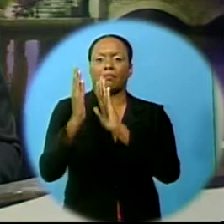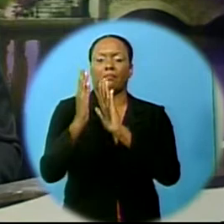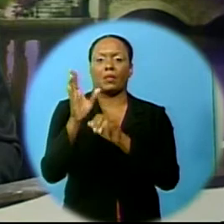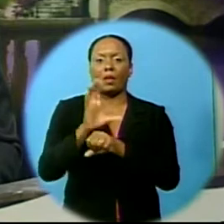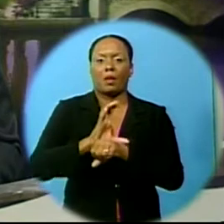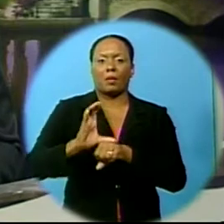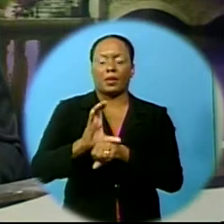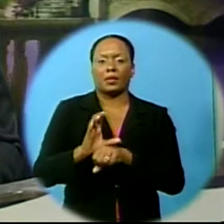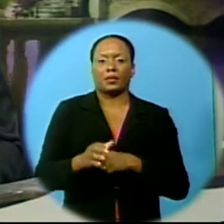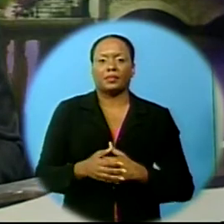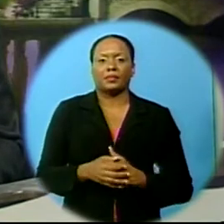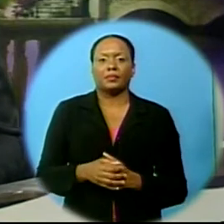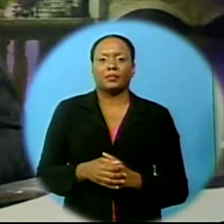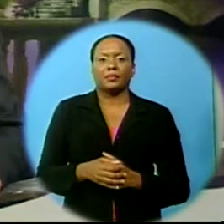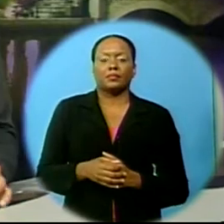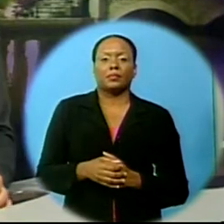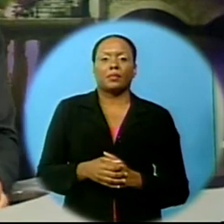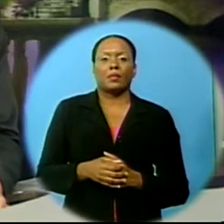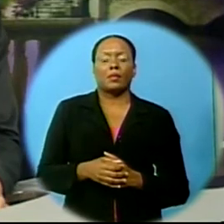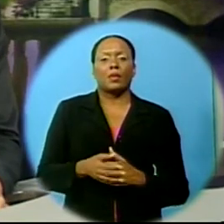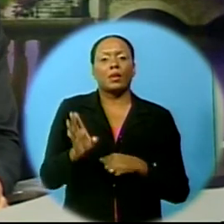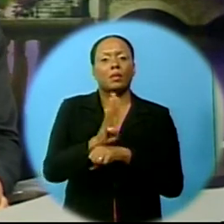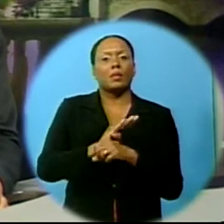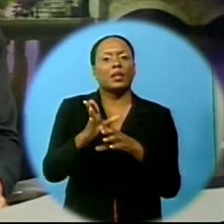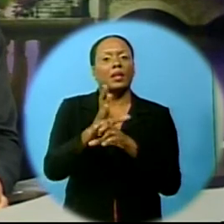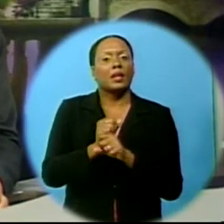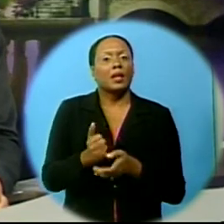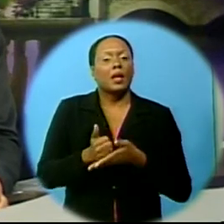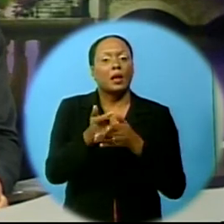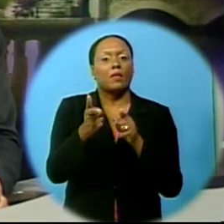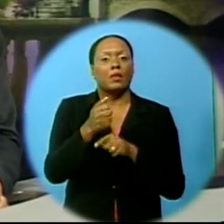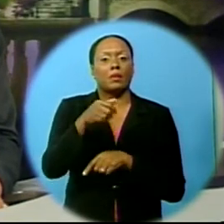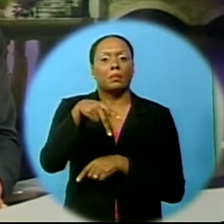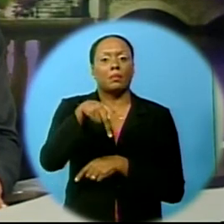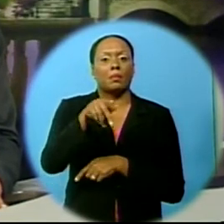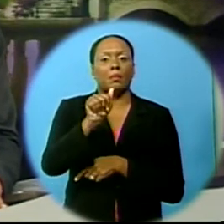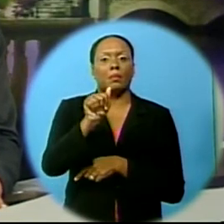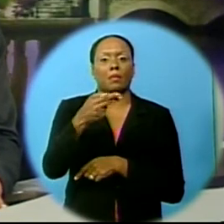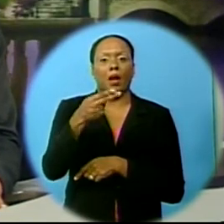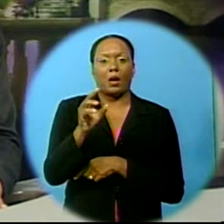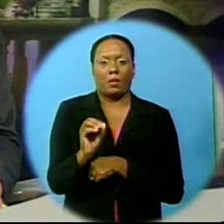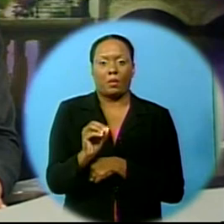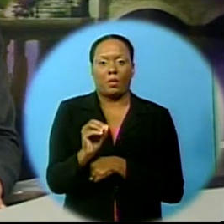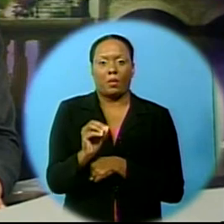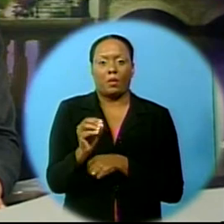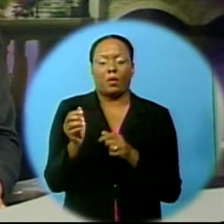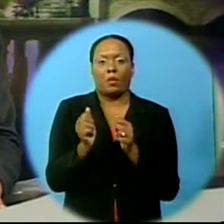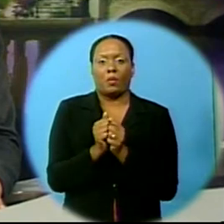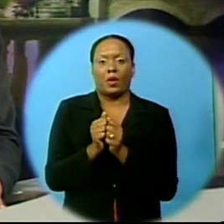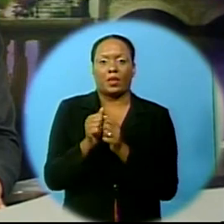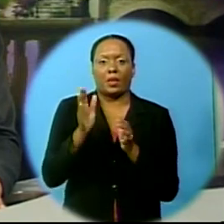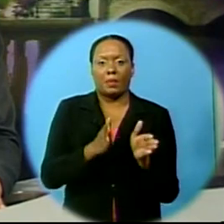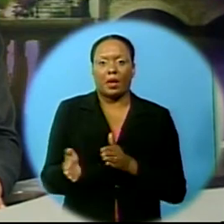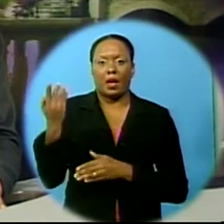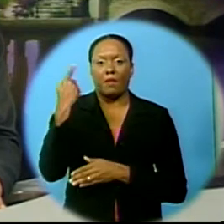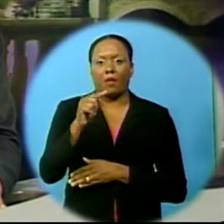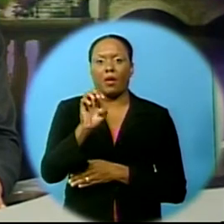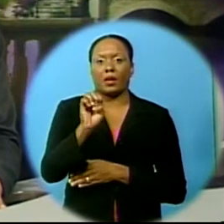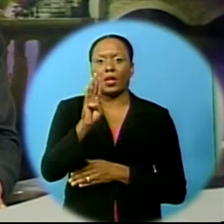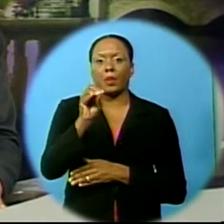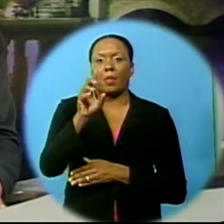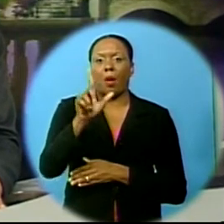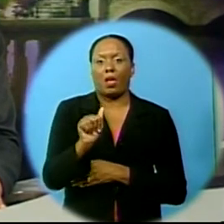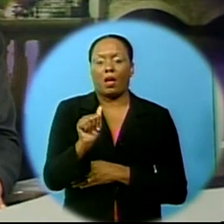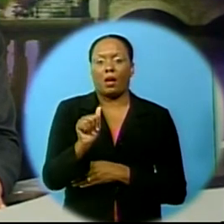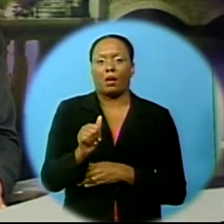region. Barbados is getting help from the Pan-American Health Organization, PAHO, with its action plan for the Ebola virus.